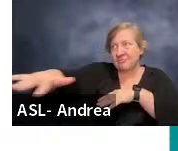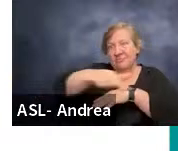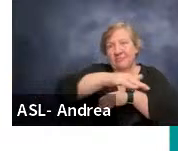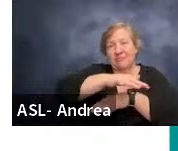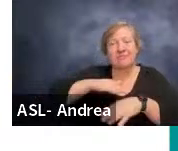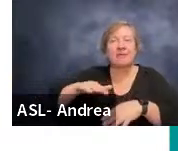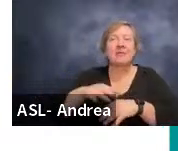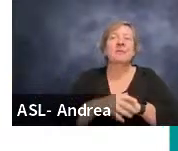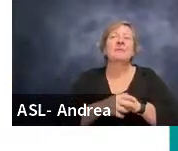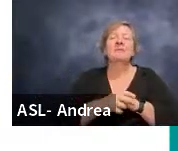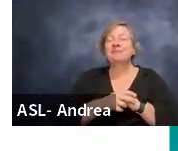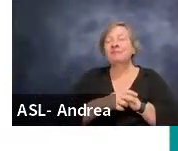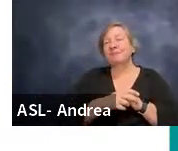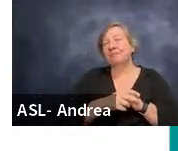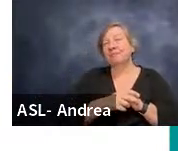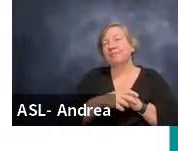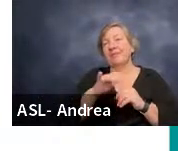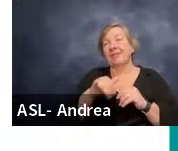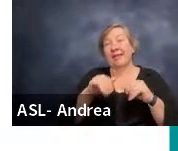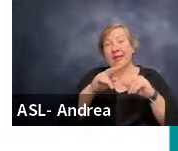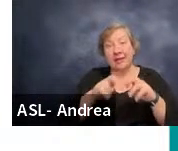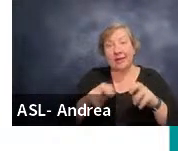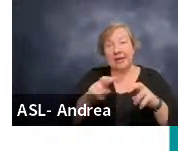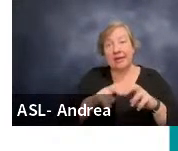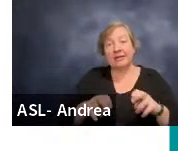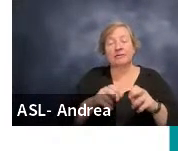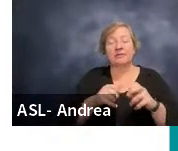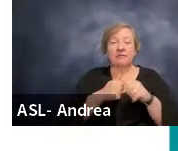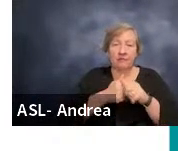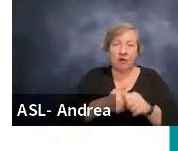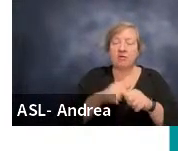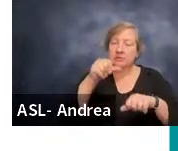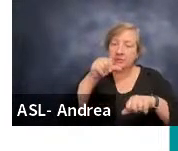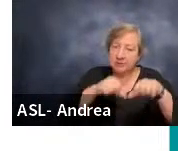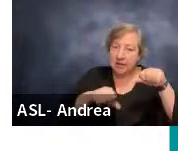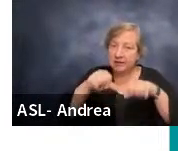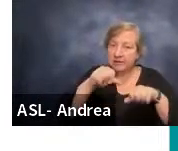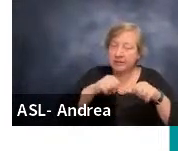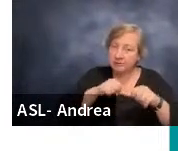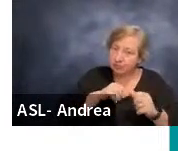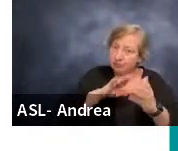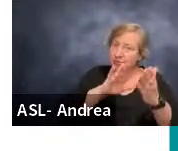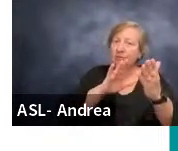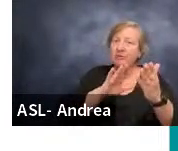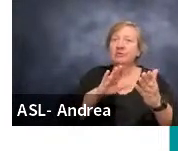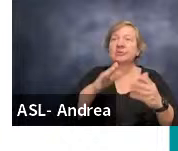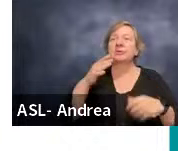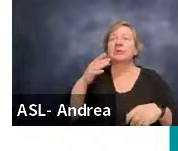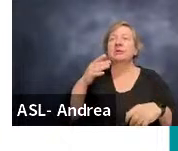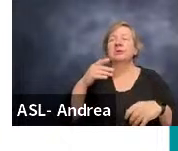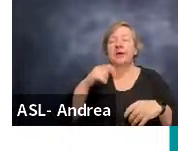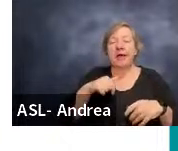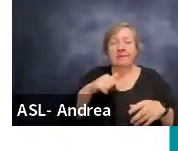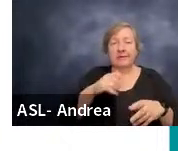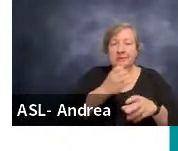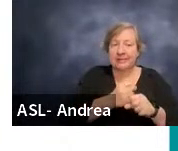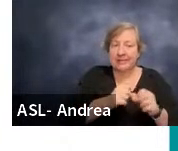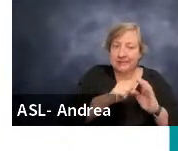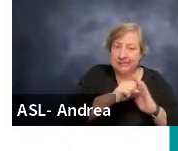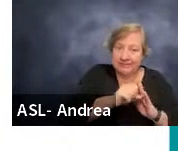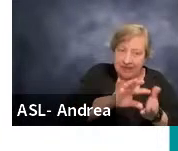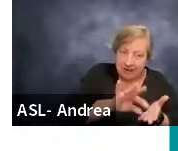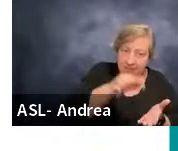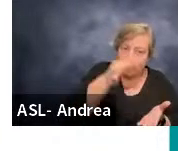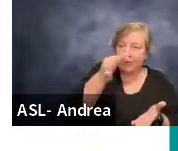This analysis is guided through very scientific-based methods where we have conducted samples, conducted a fair amount